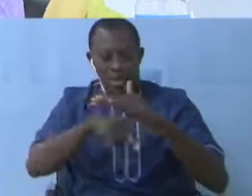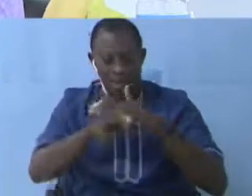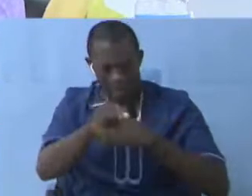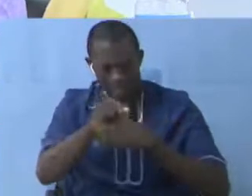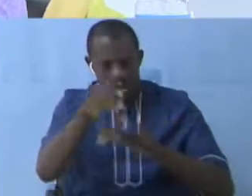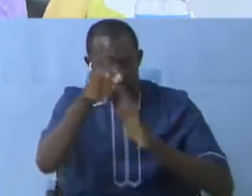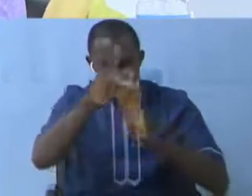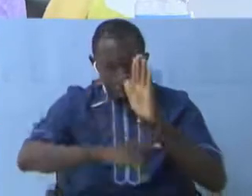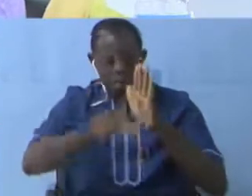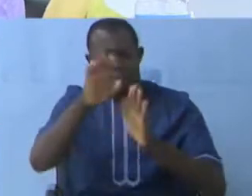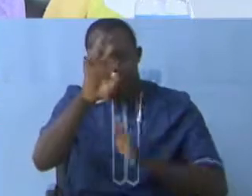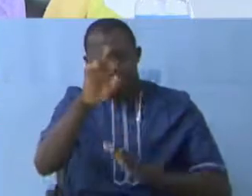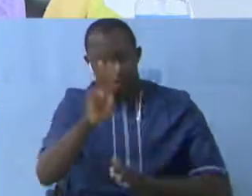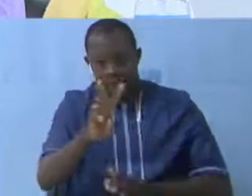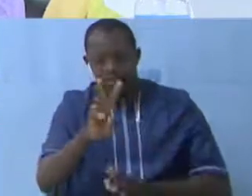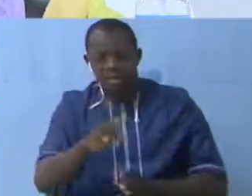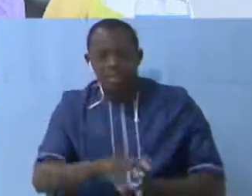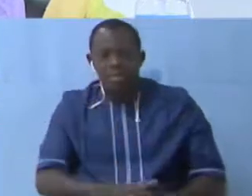programme boobu.